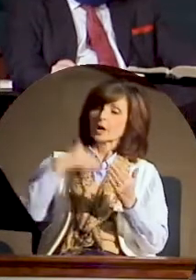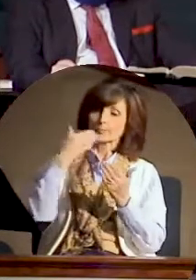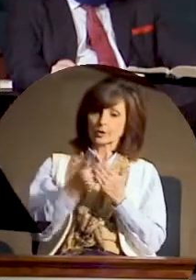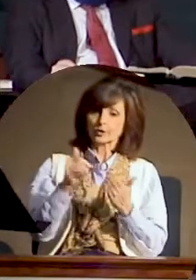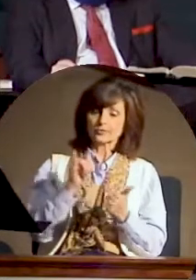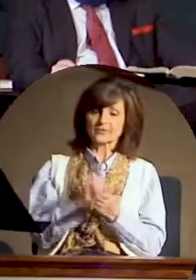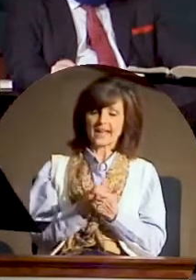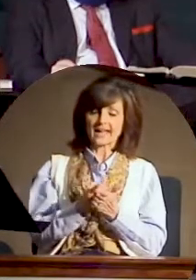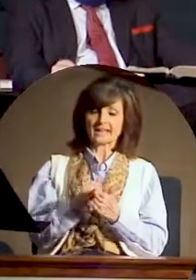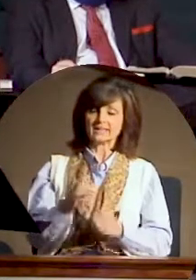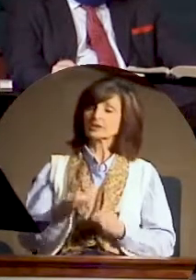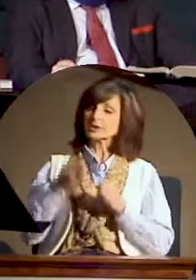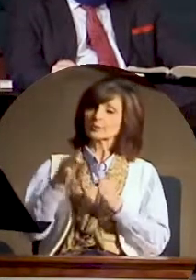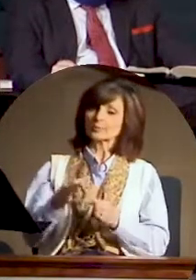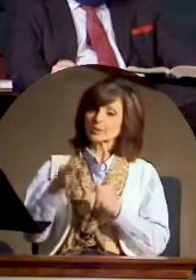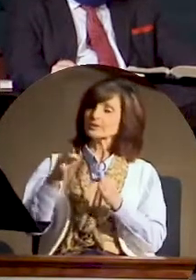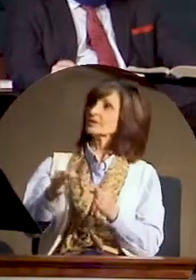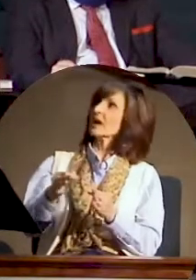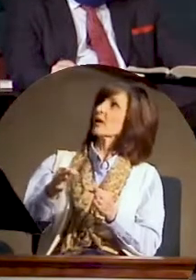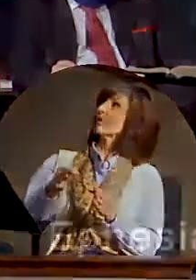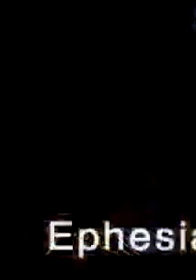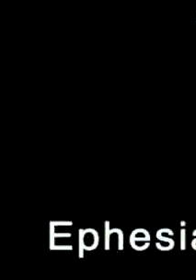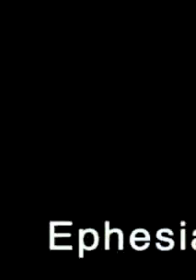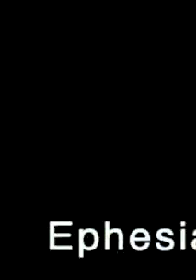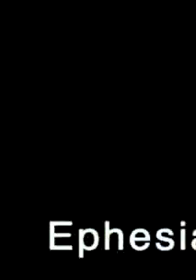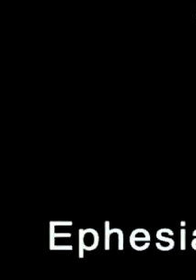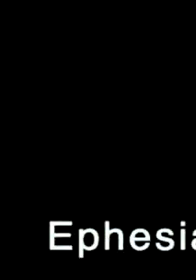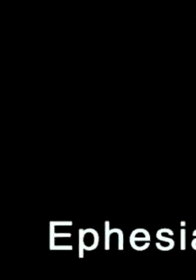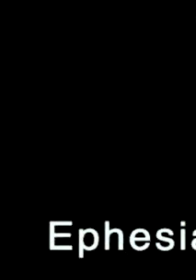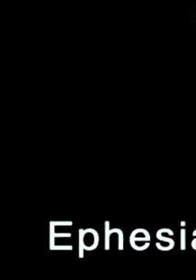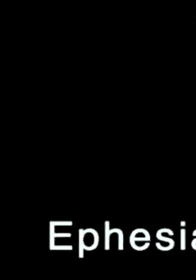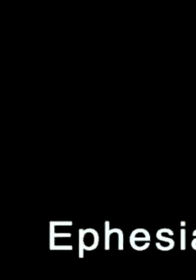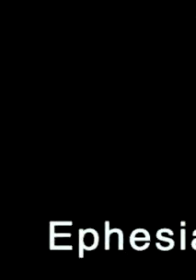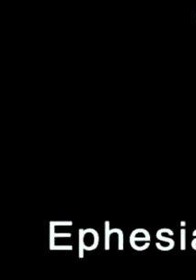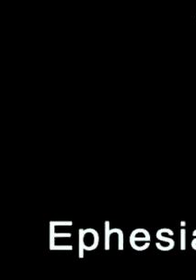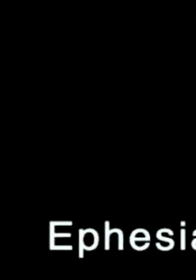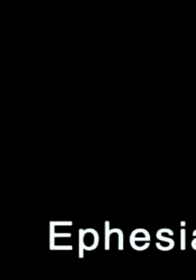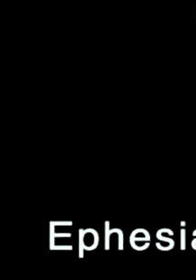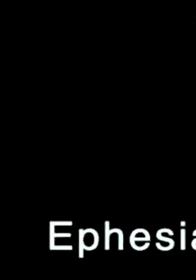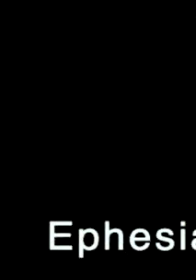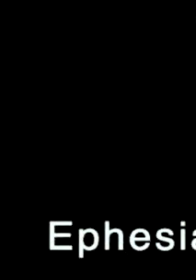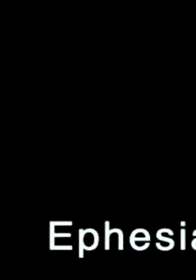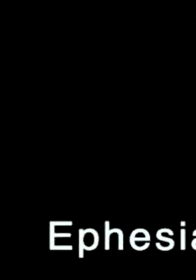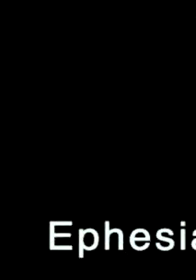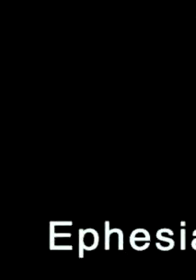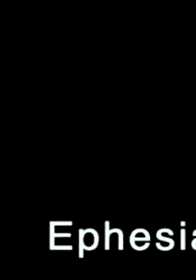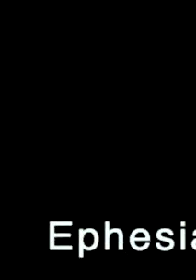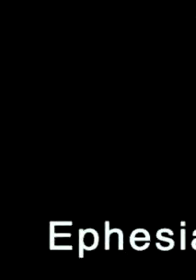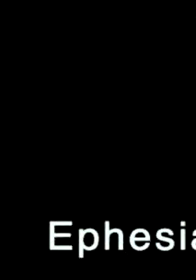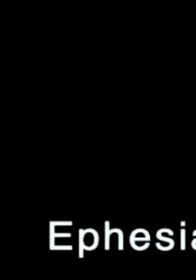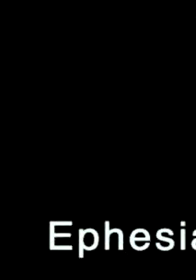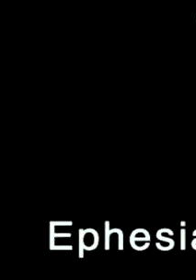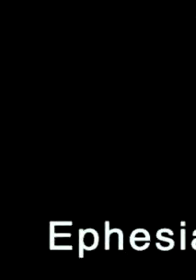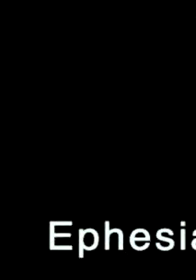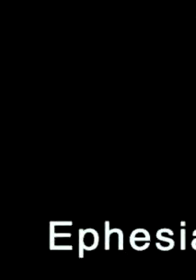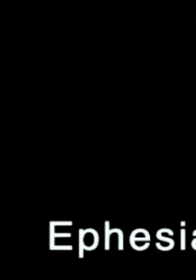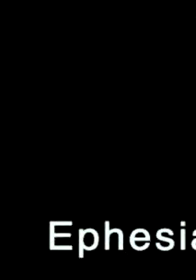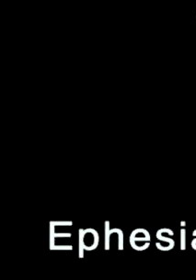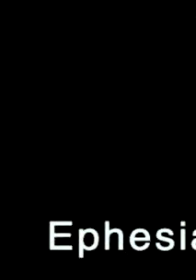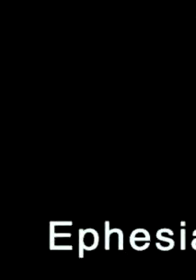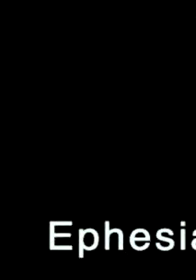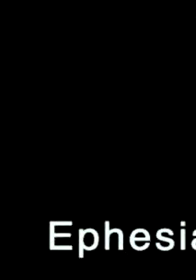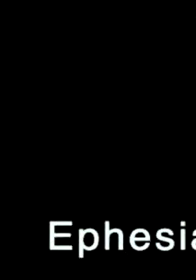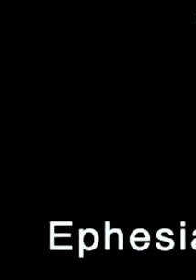off concerning the former conversation, the word conversation, lifestyle, that you put off the former